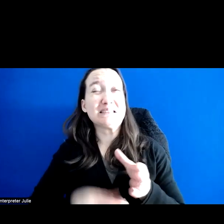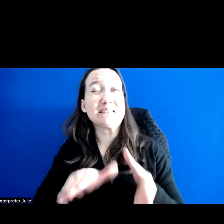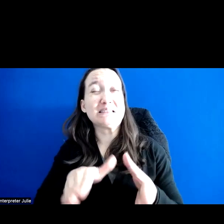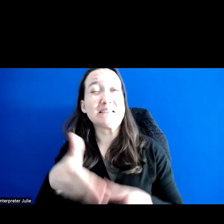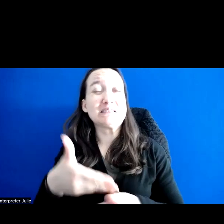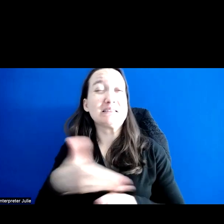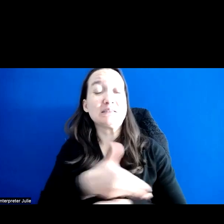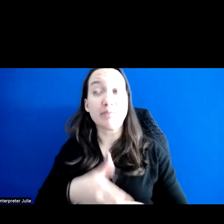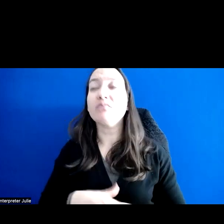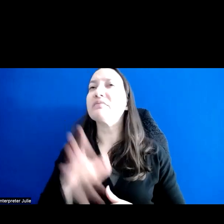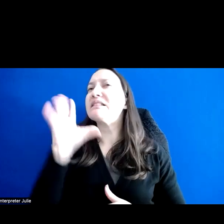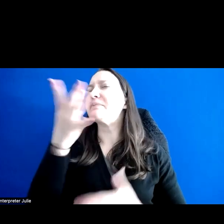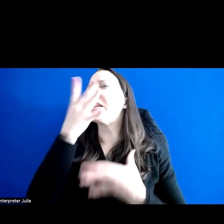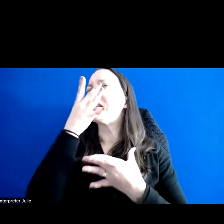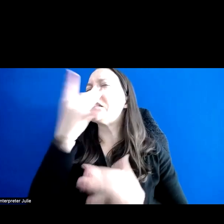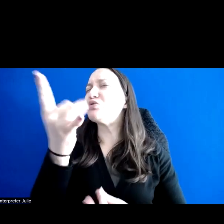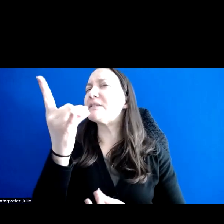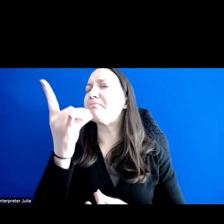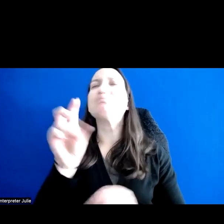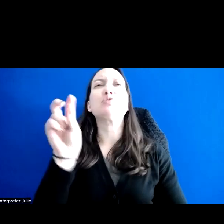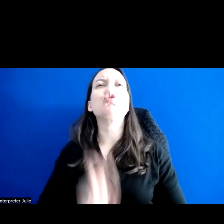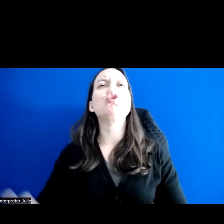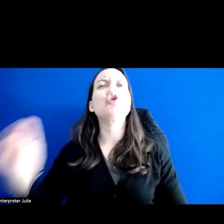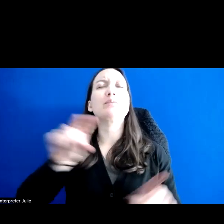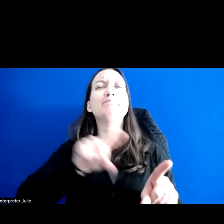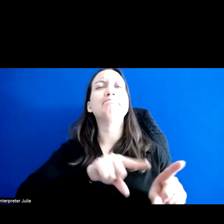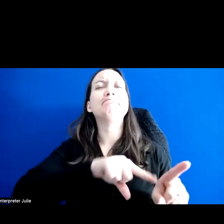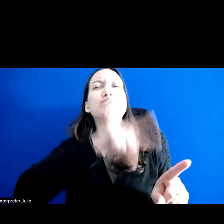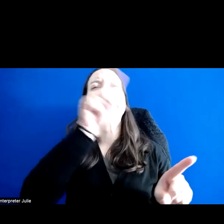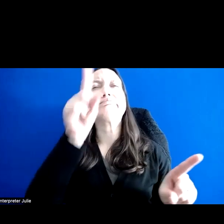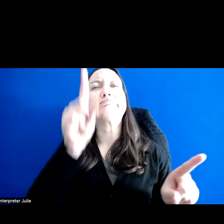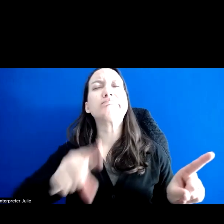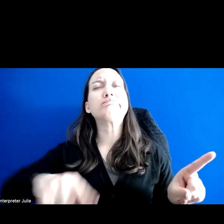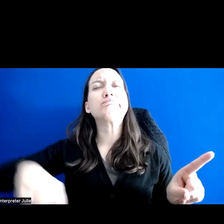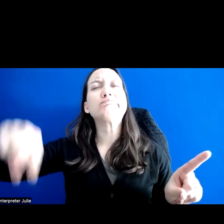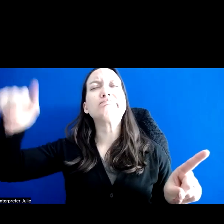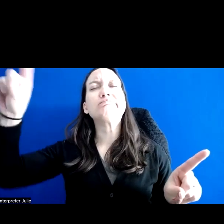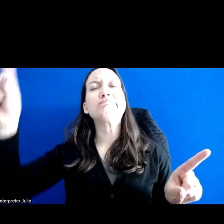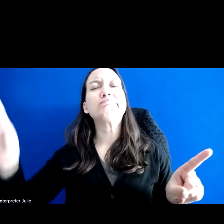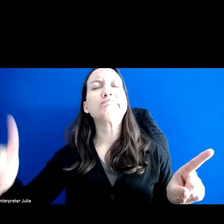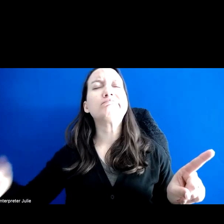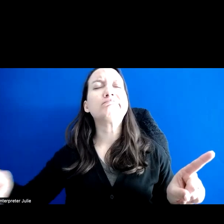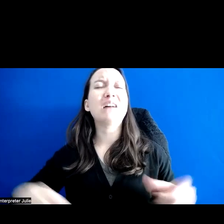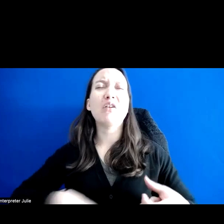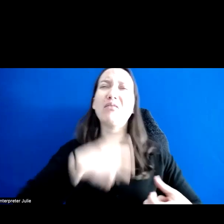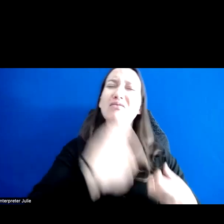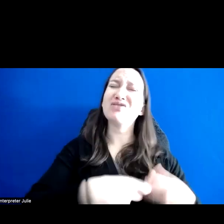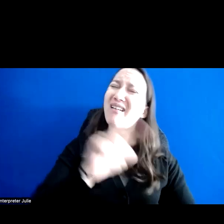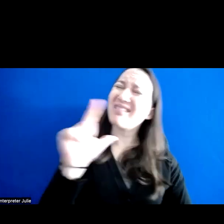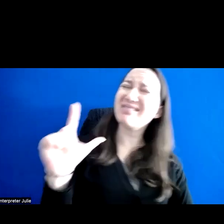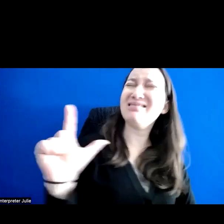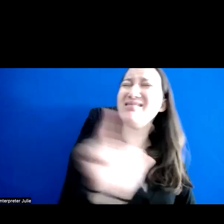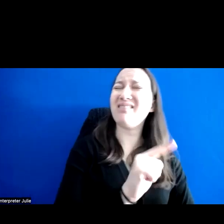So it was a particularly interesting and unusual journey, in a way, from a kind of hard left